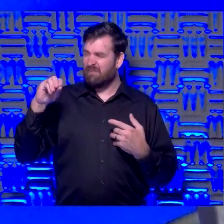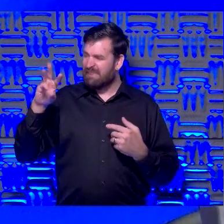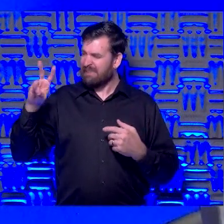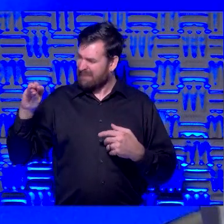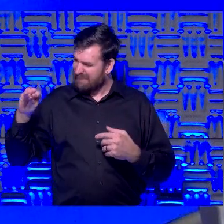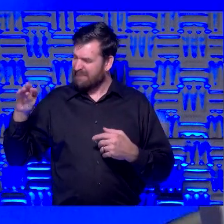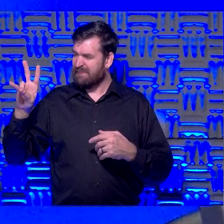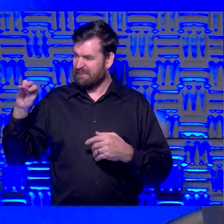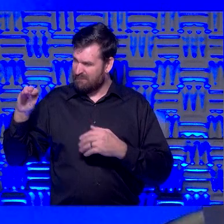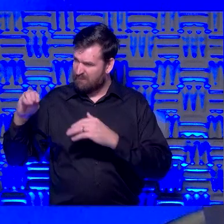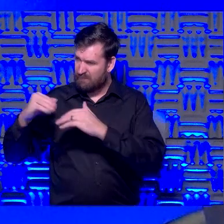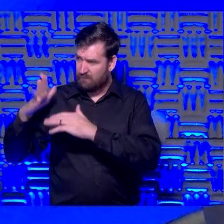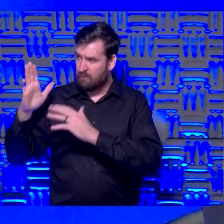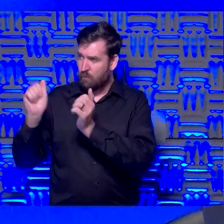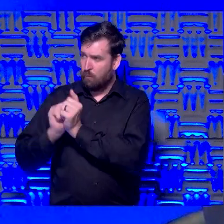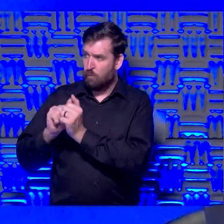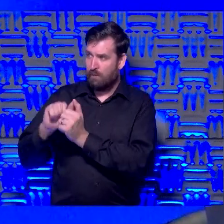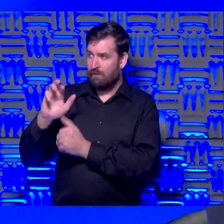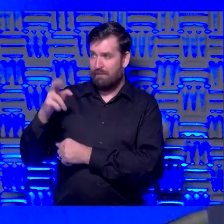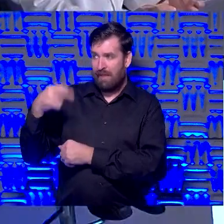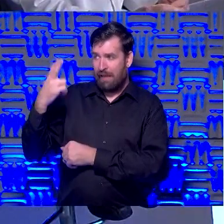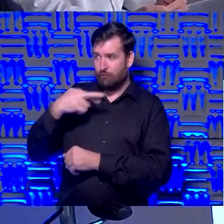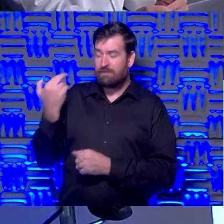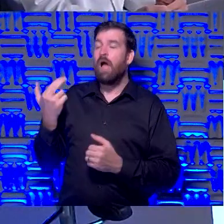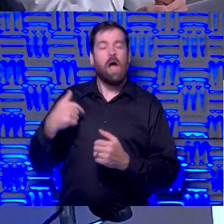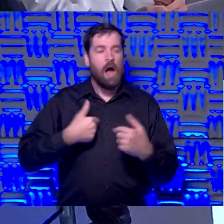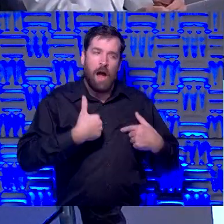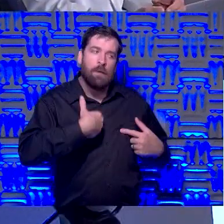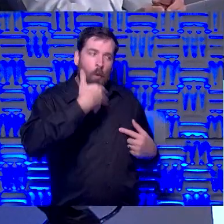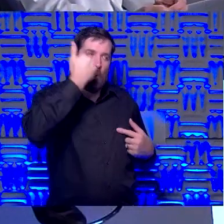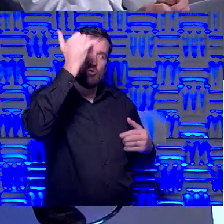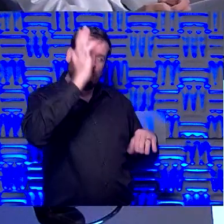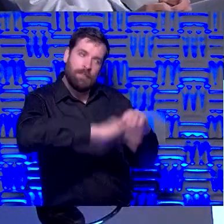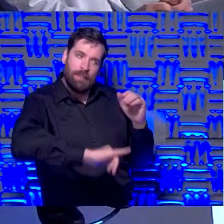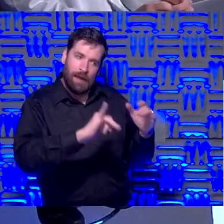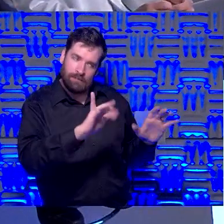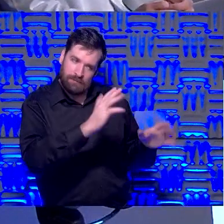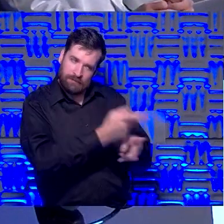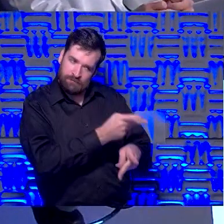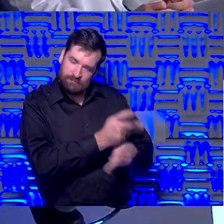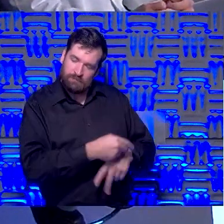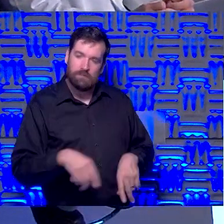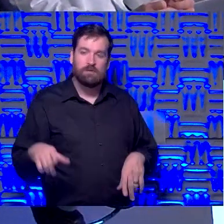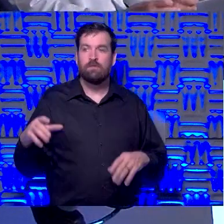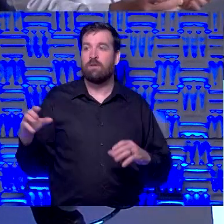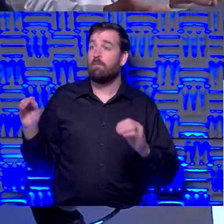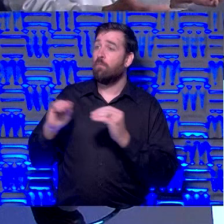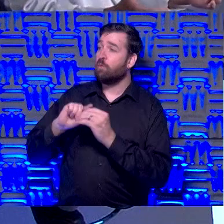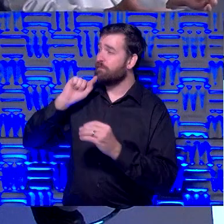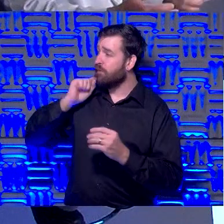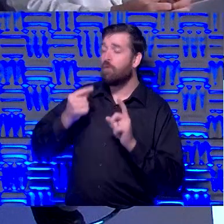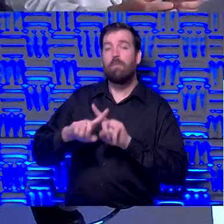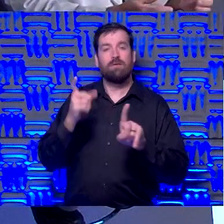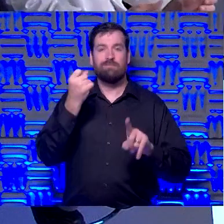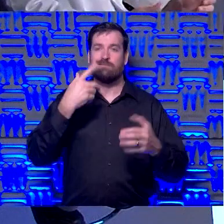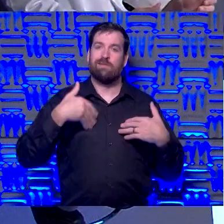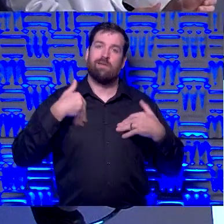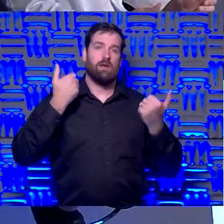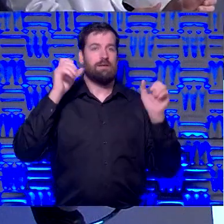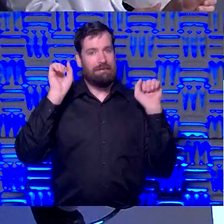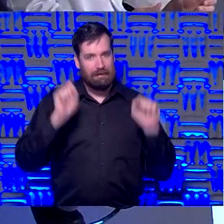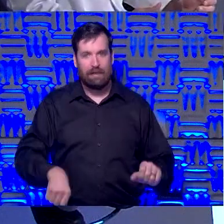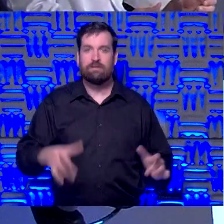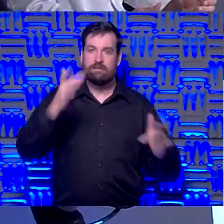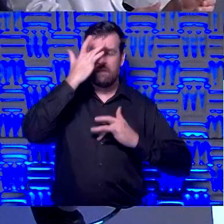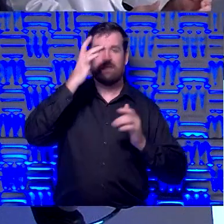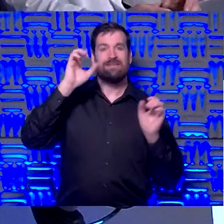plus, with the chronic health conditions. Be careful where you draw that cutoff, because I'm a little older now. I know. Nice. But we know they can get sick. They can